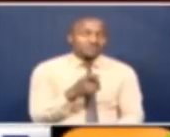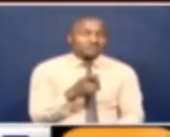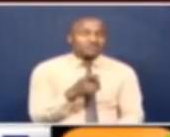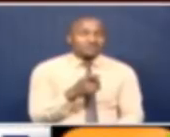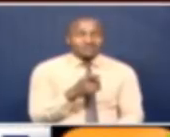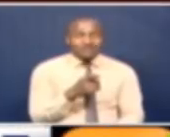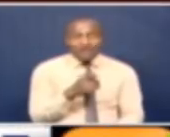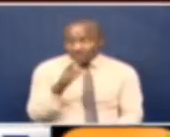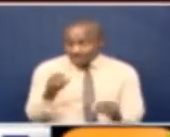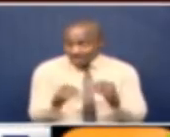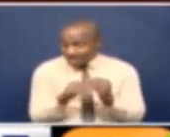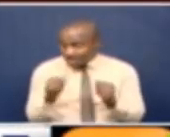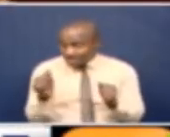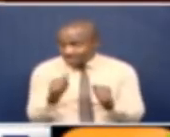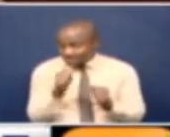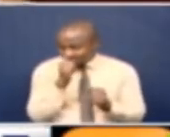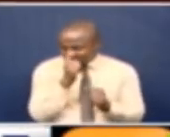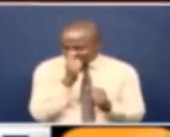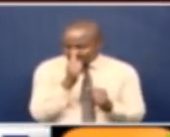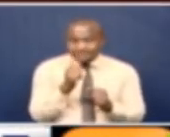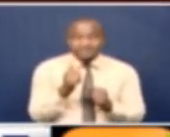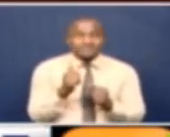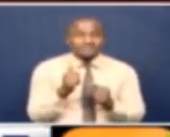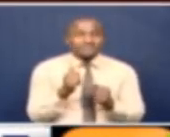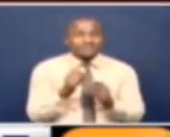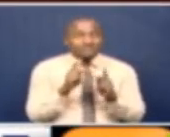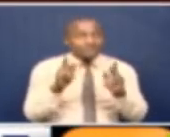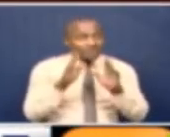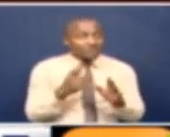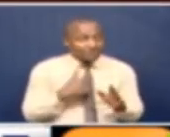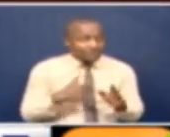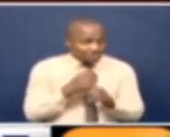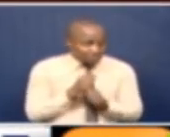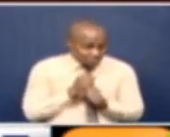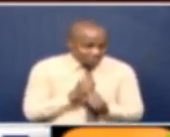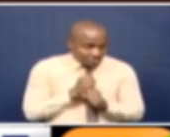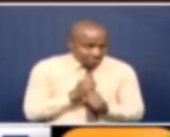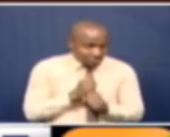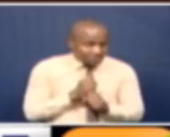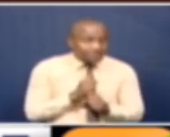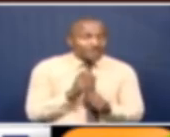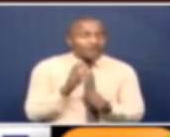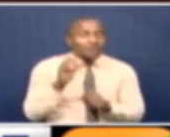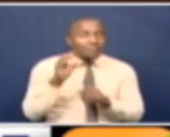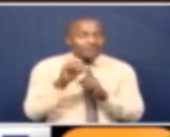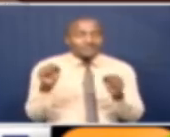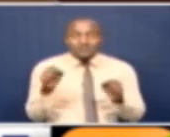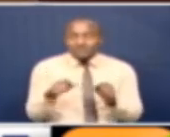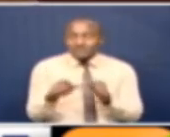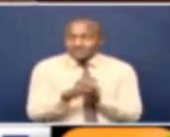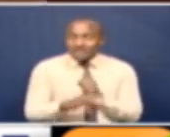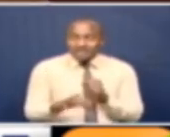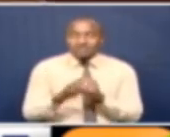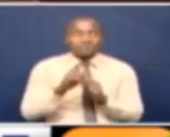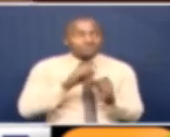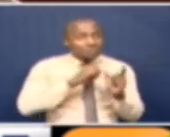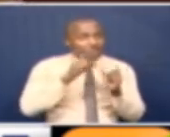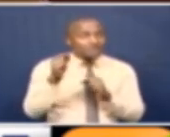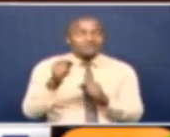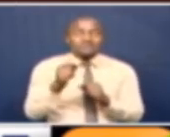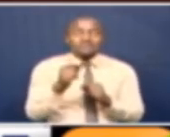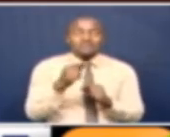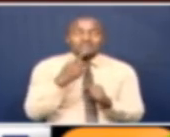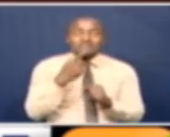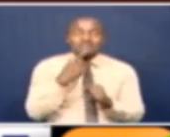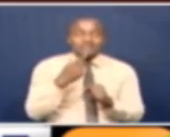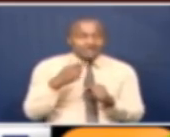I'll remind you another one. Mm. And you know, it's actually very important for us to be bold. The president of this nation actually went out and said, there's a video